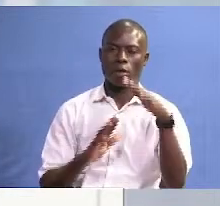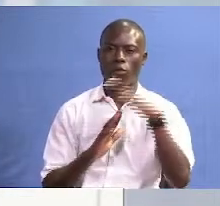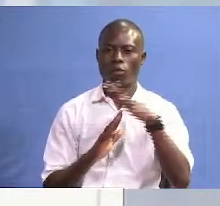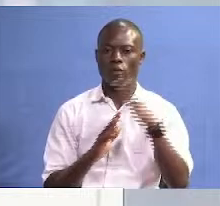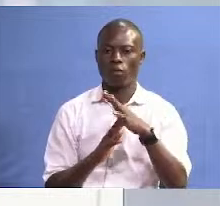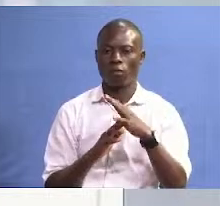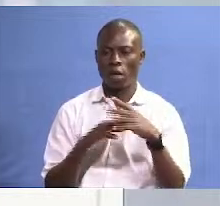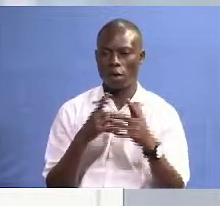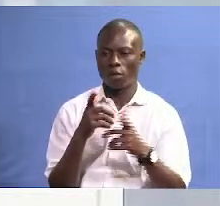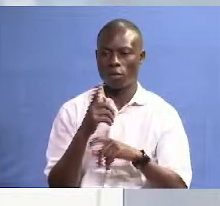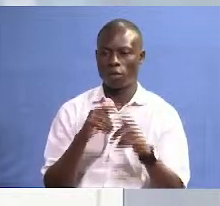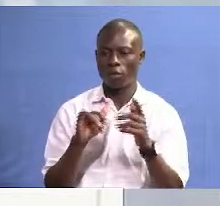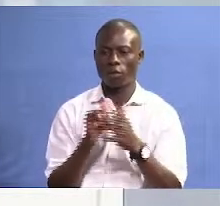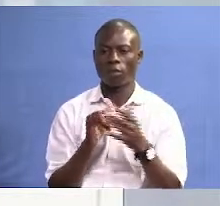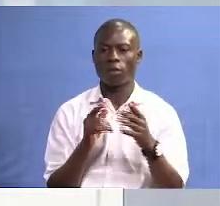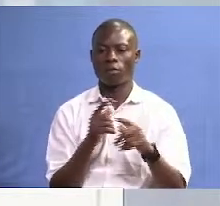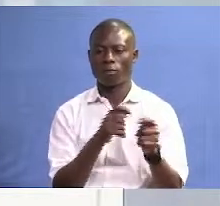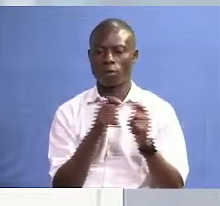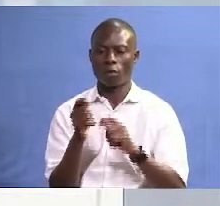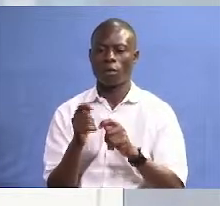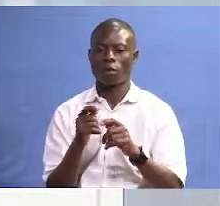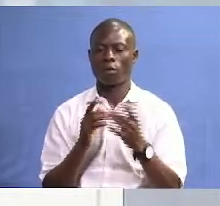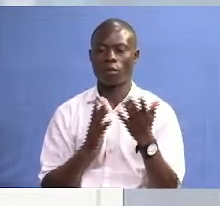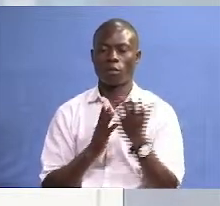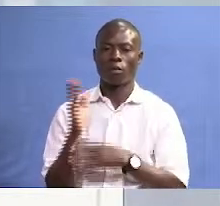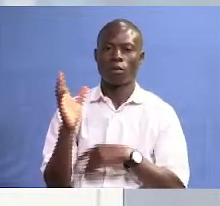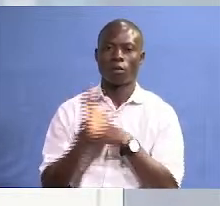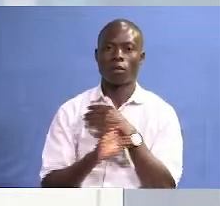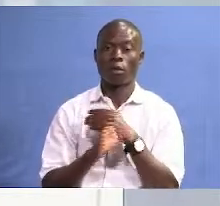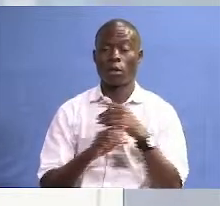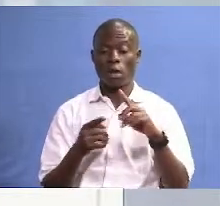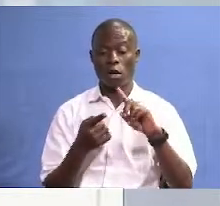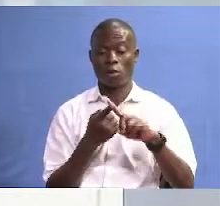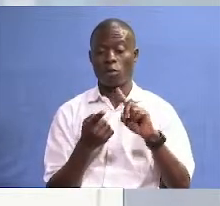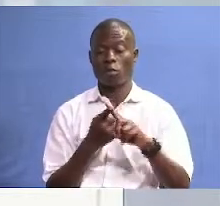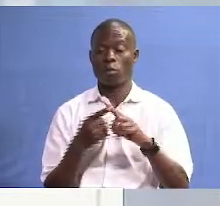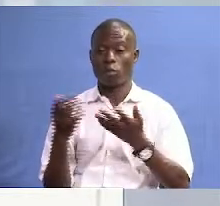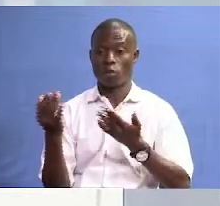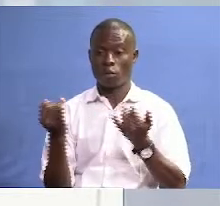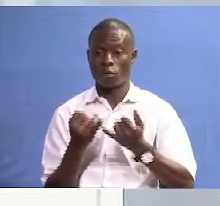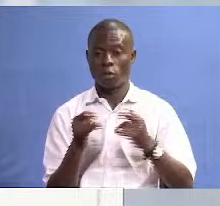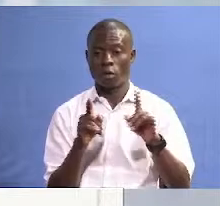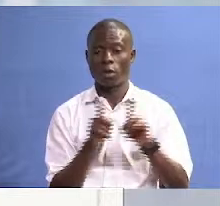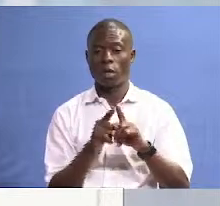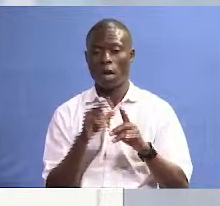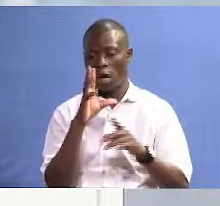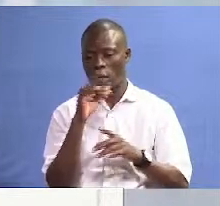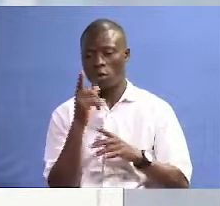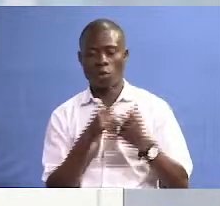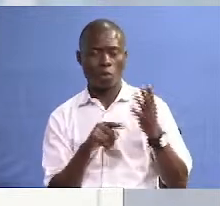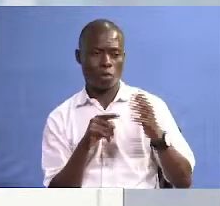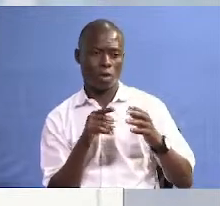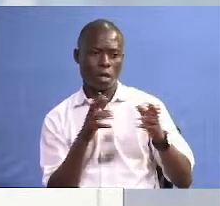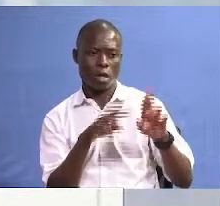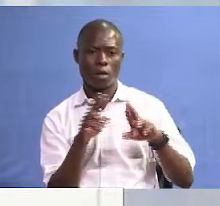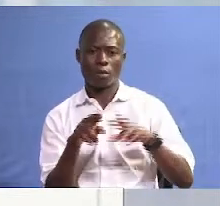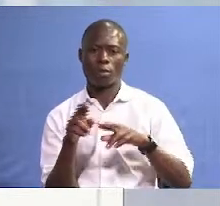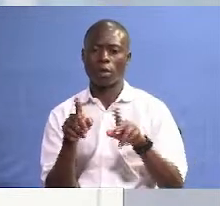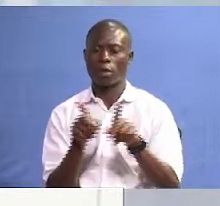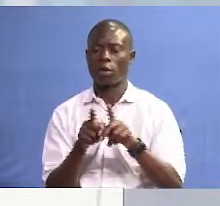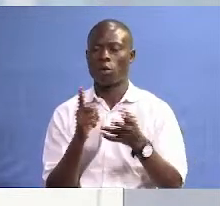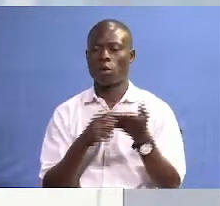is transpired across the country is concerned. And of course we'll be bringing you up to speed with what is happening, and of course a lot has